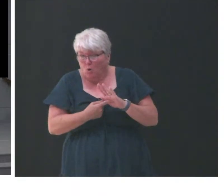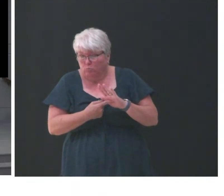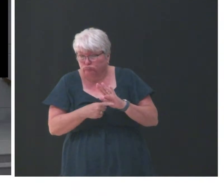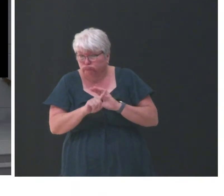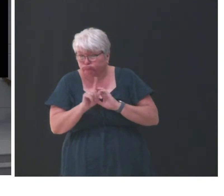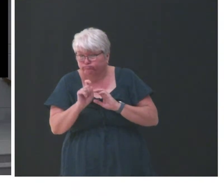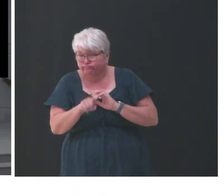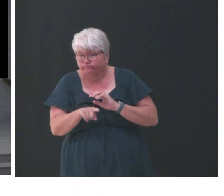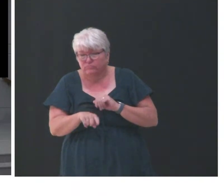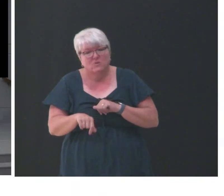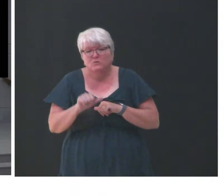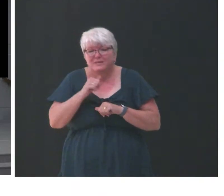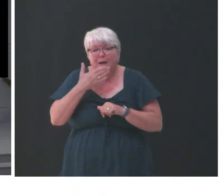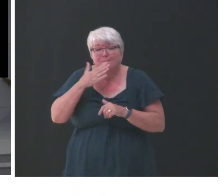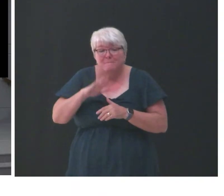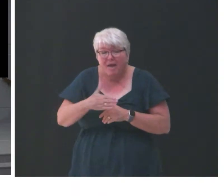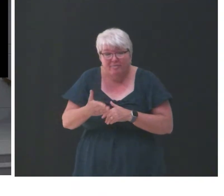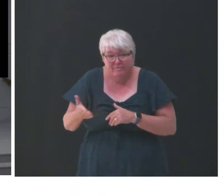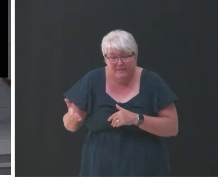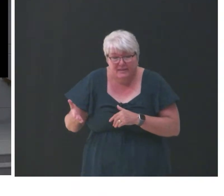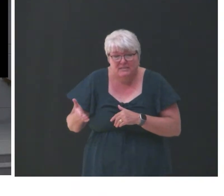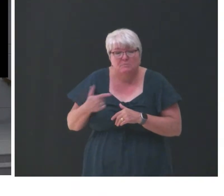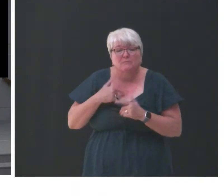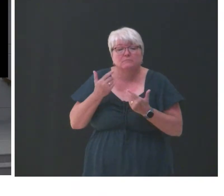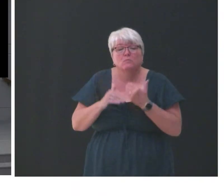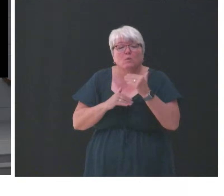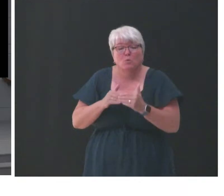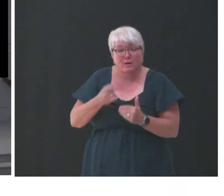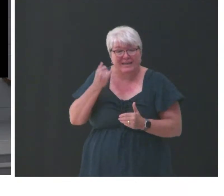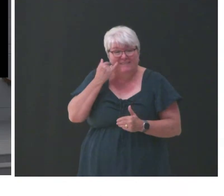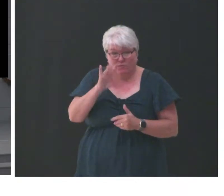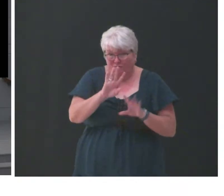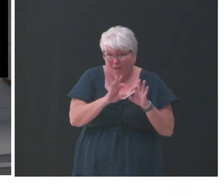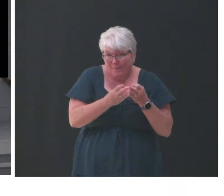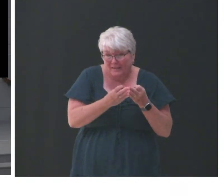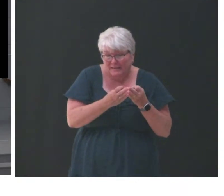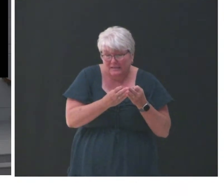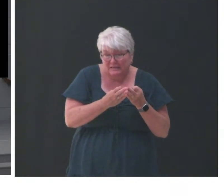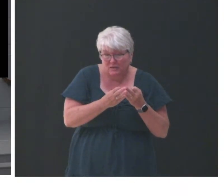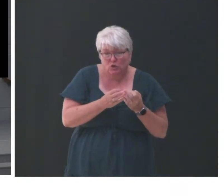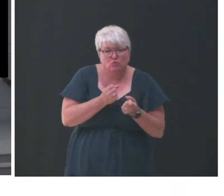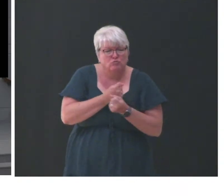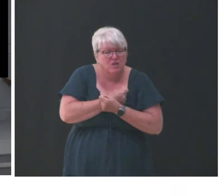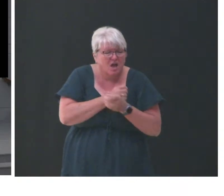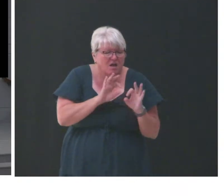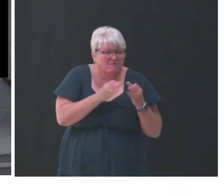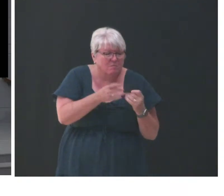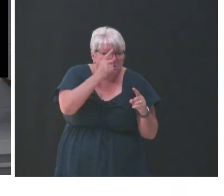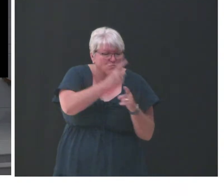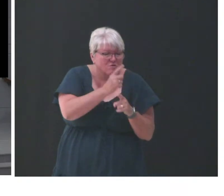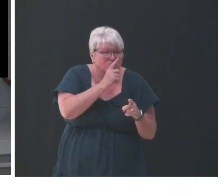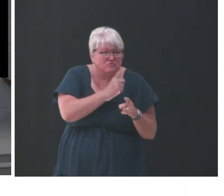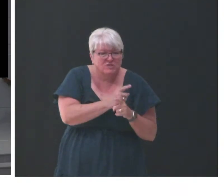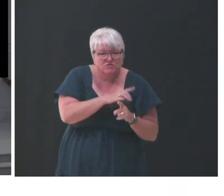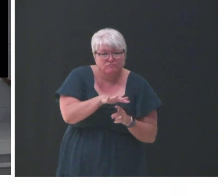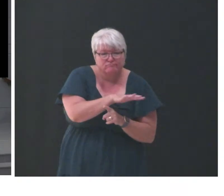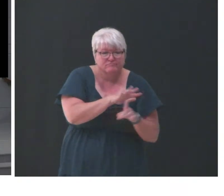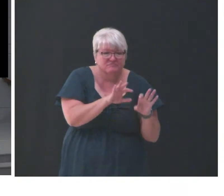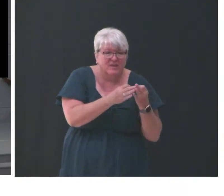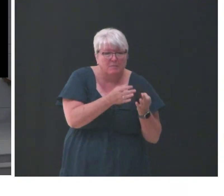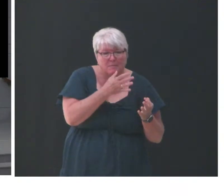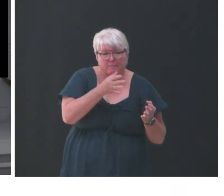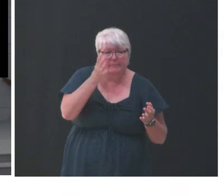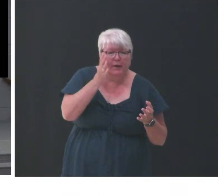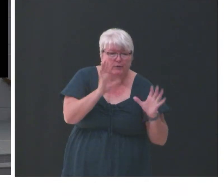Those things aren't bad things, but let me take it a step further. What if it's your family, loved ones that you have, brothers and sisters, a